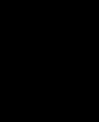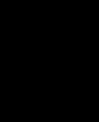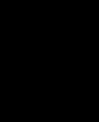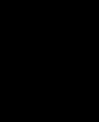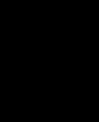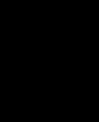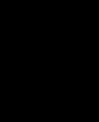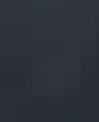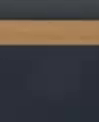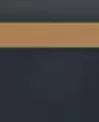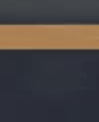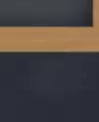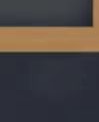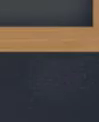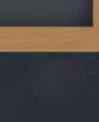National Educator.